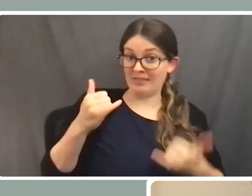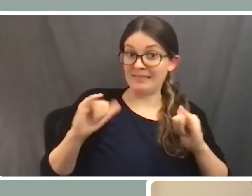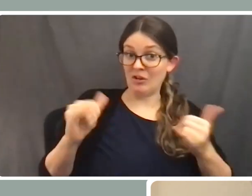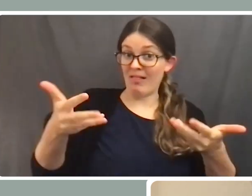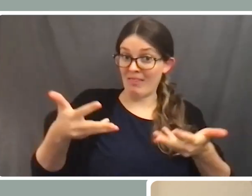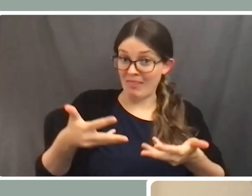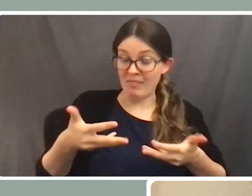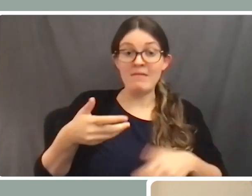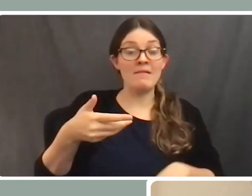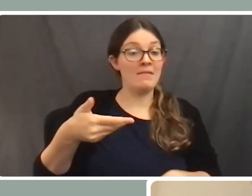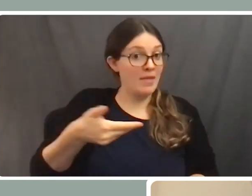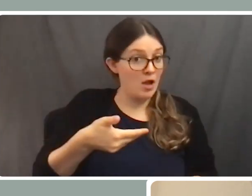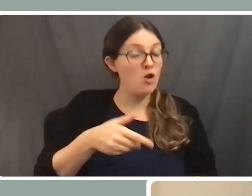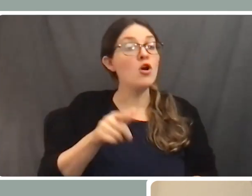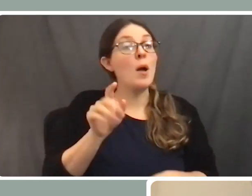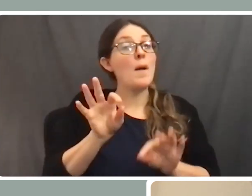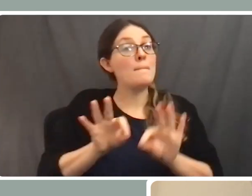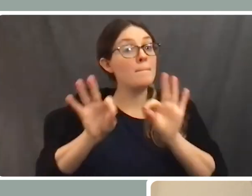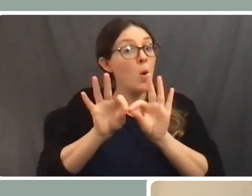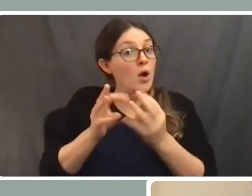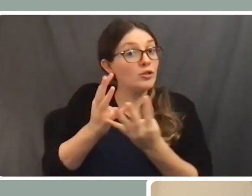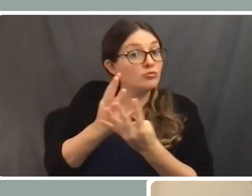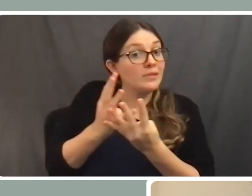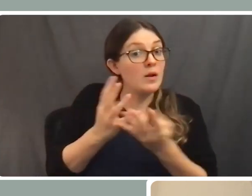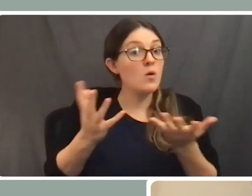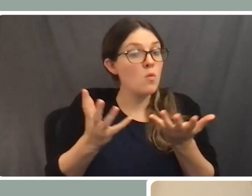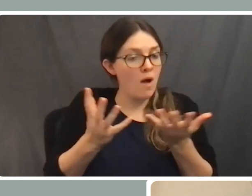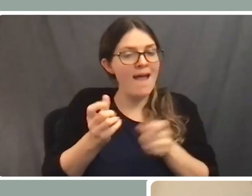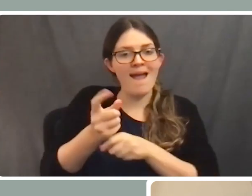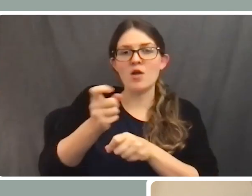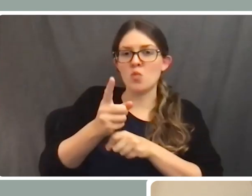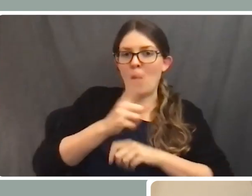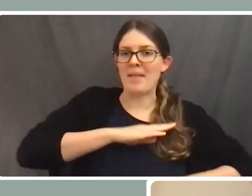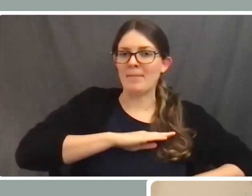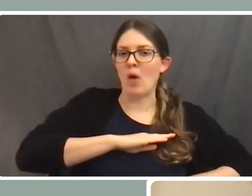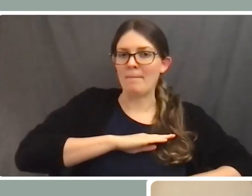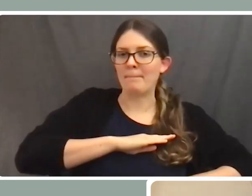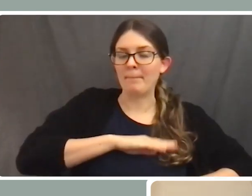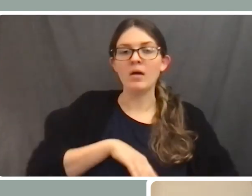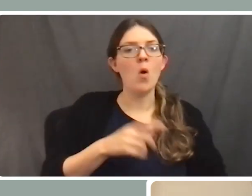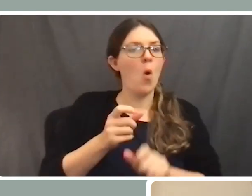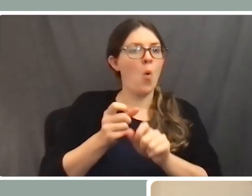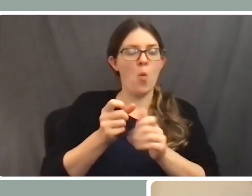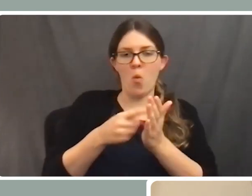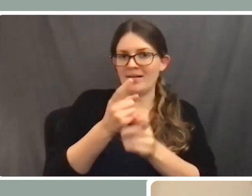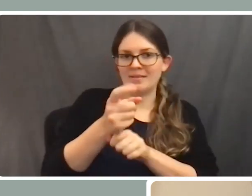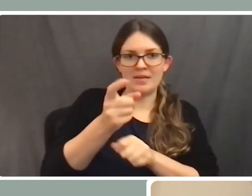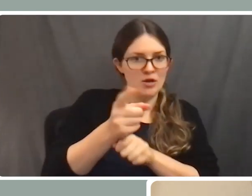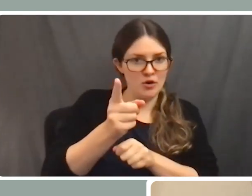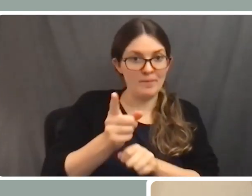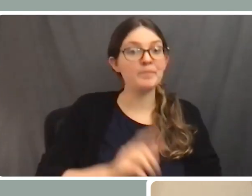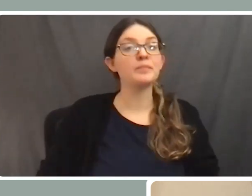most important screening tool that we have is an annual mammogram. So just a once a year mammogram.